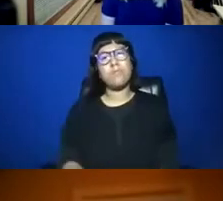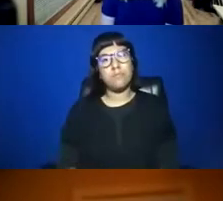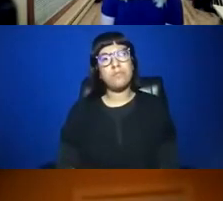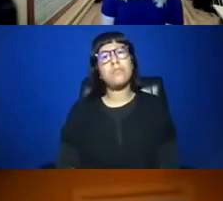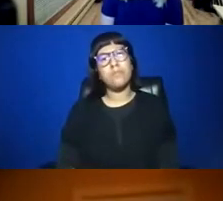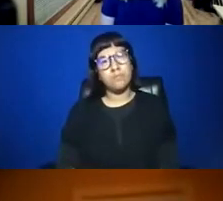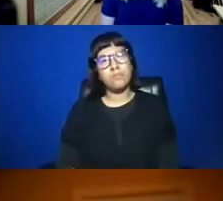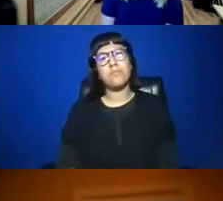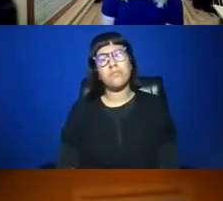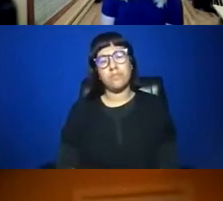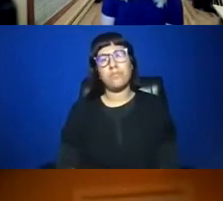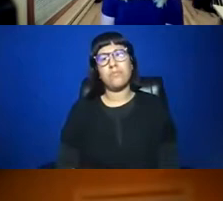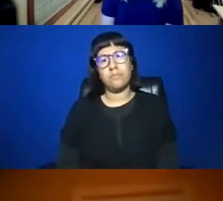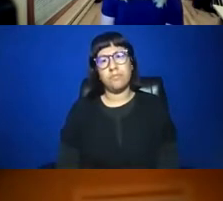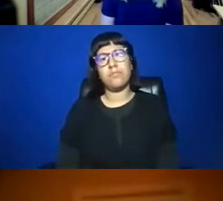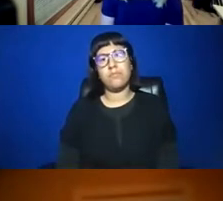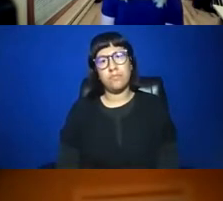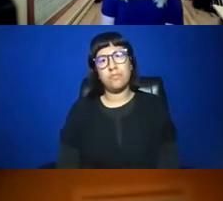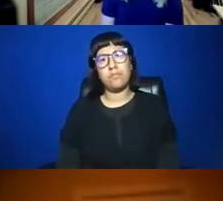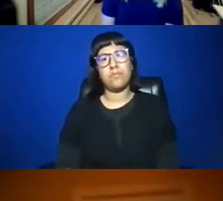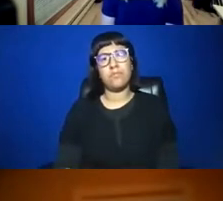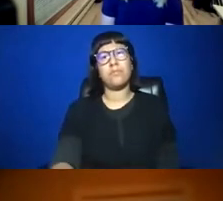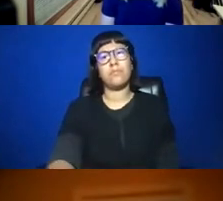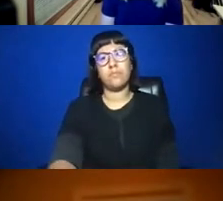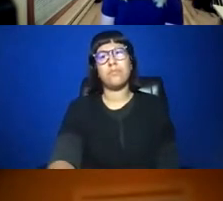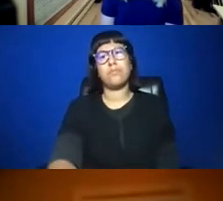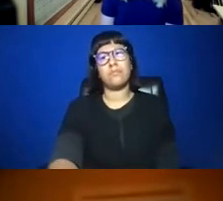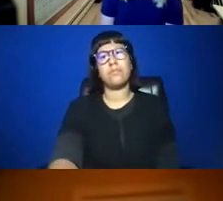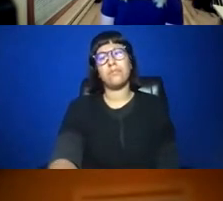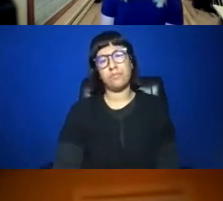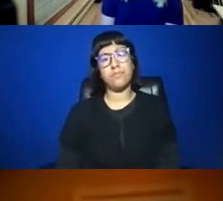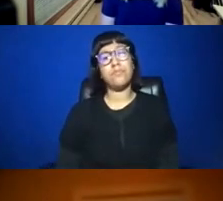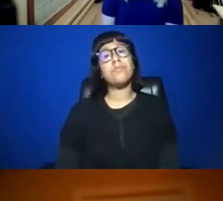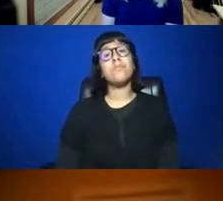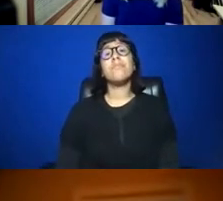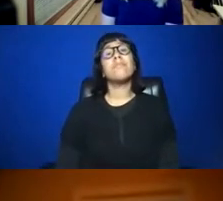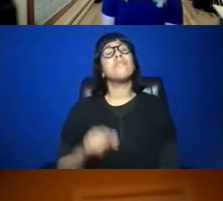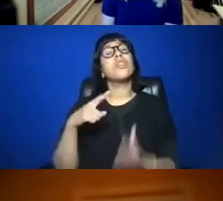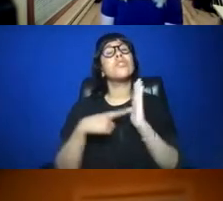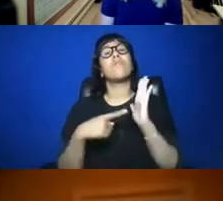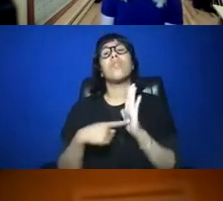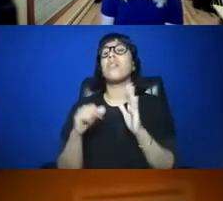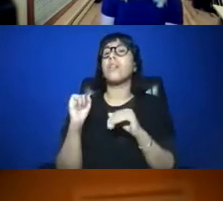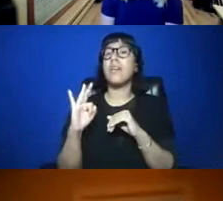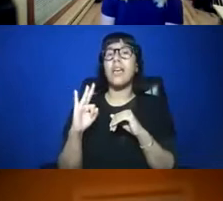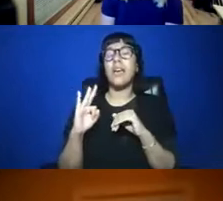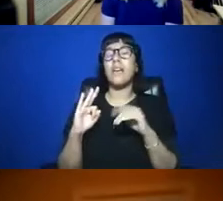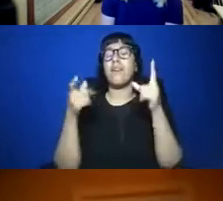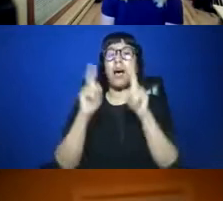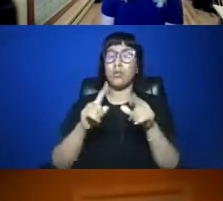always, this is really deep, because if I do something, always something blocked